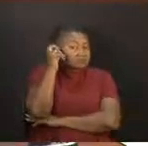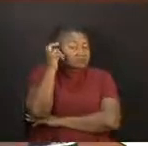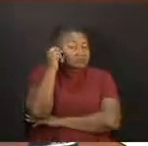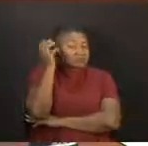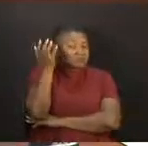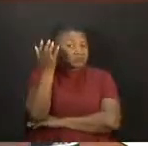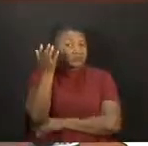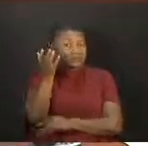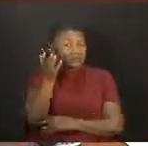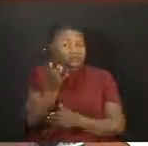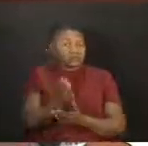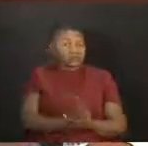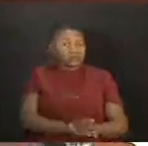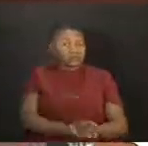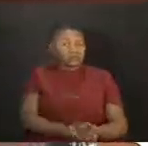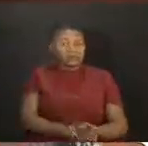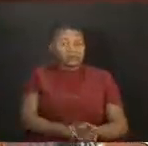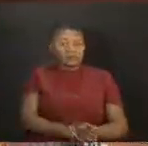and